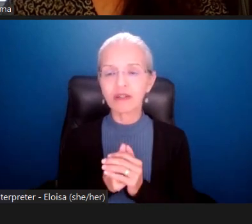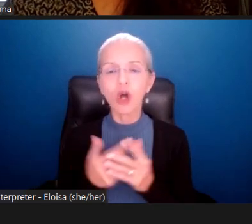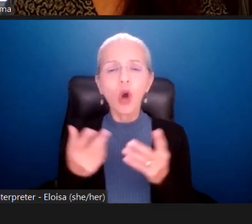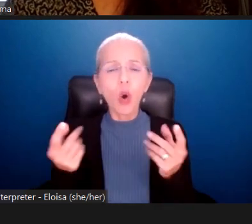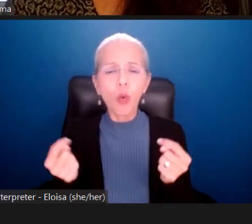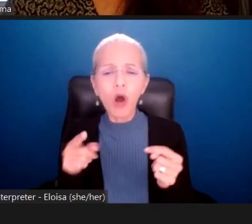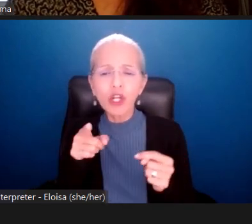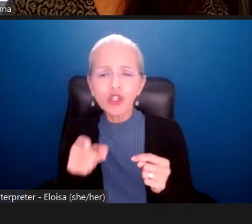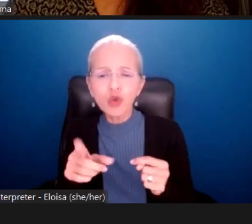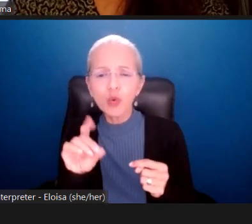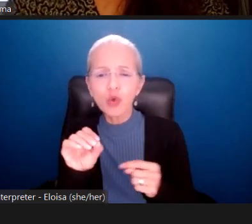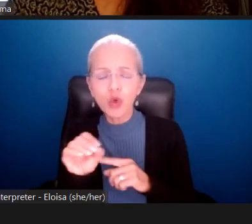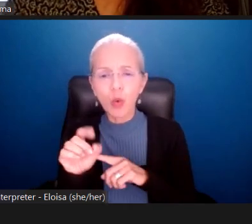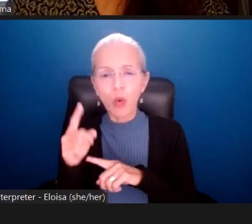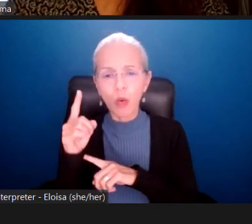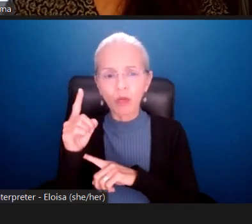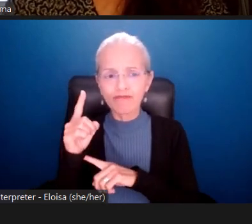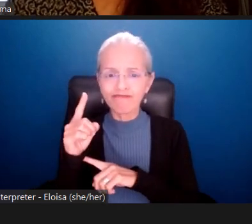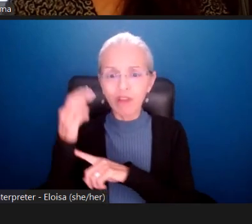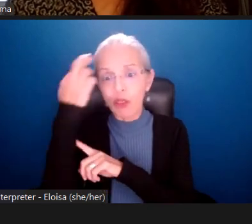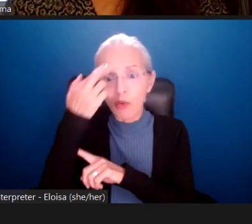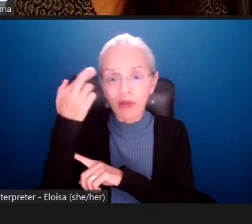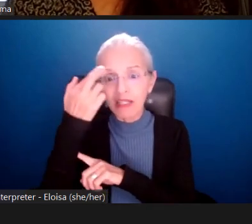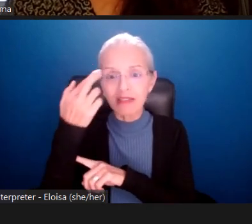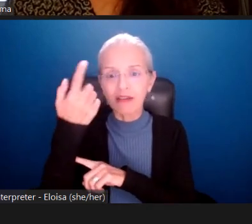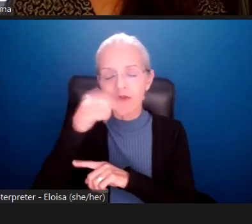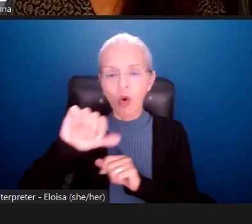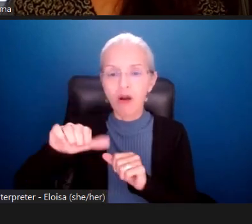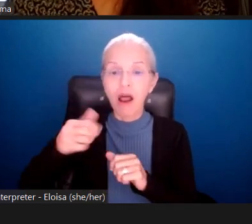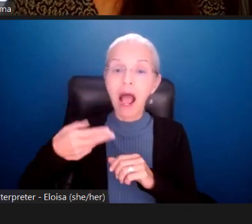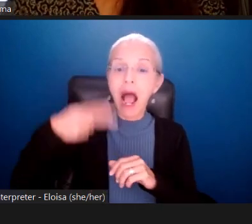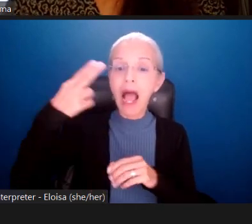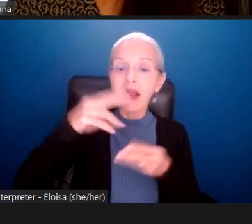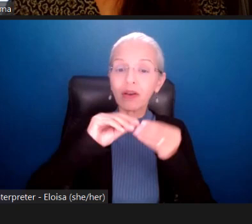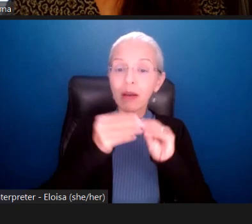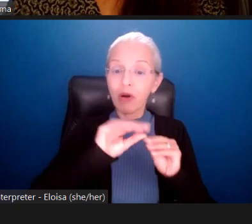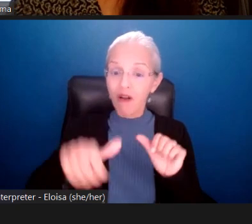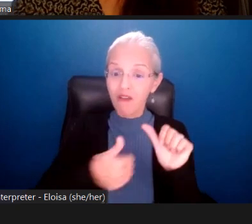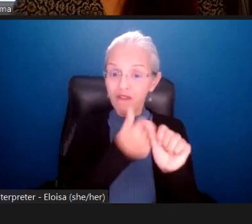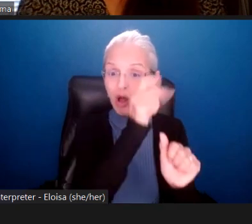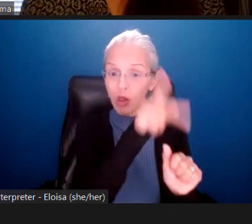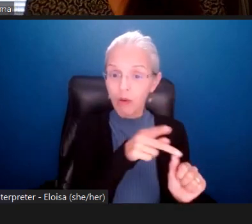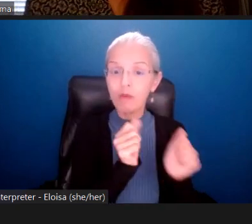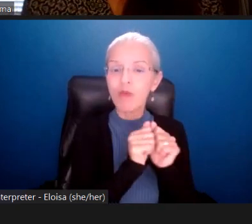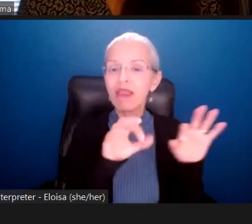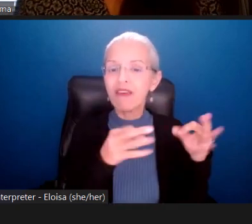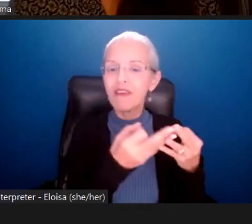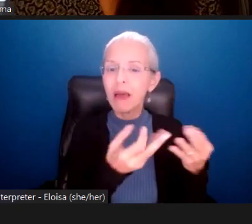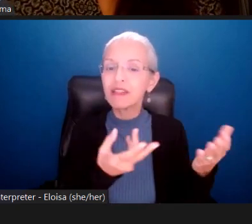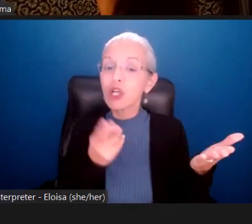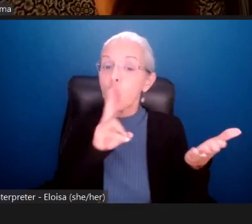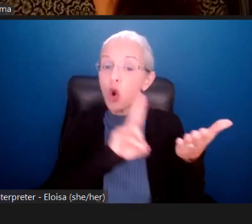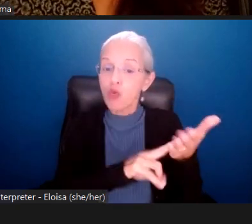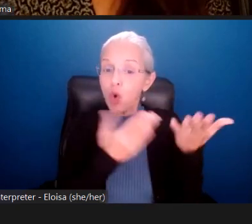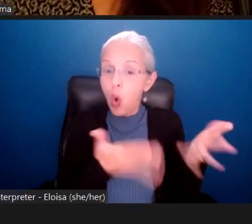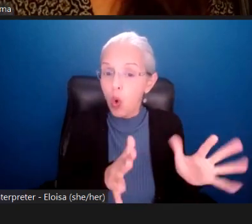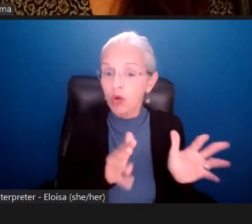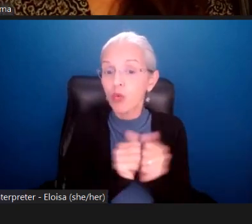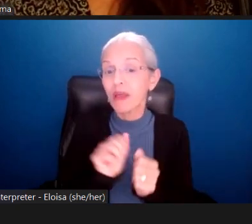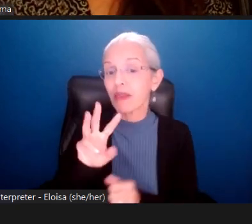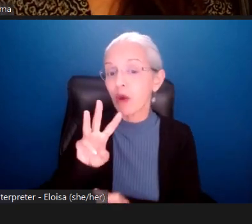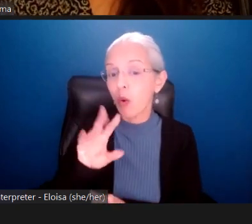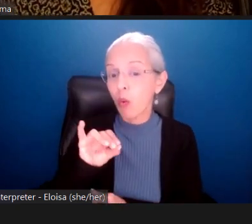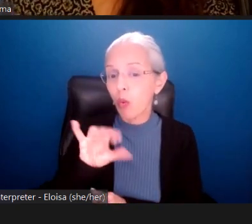you attribute the higher rate of follow-up found among families who were enrolled in WIC?